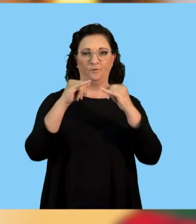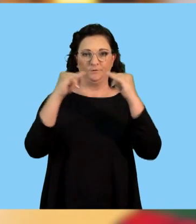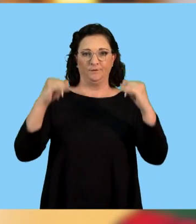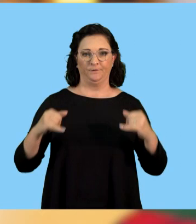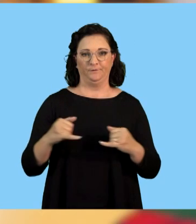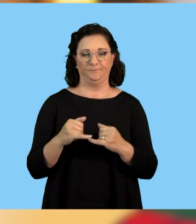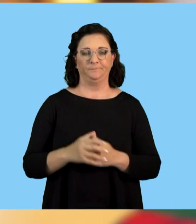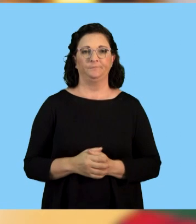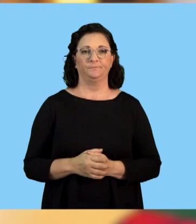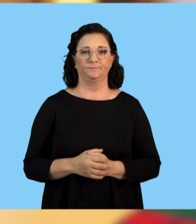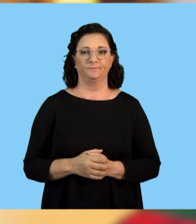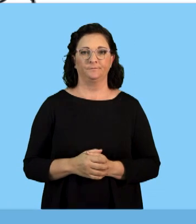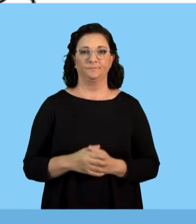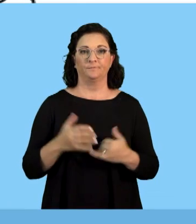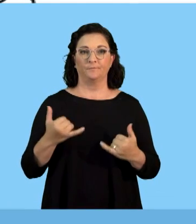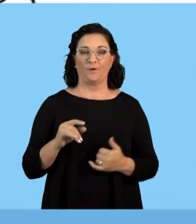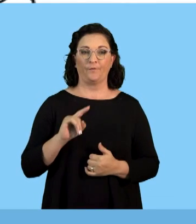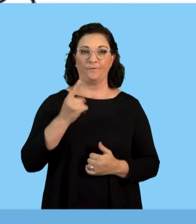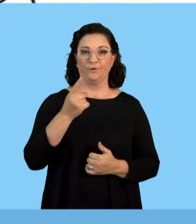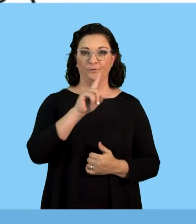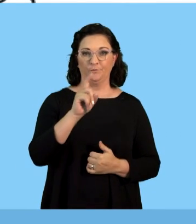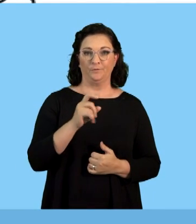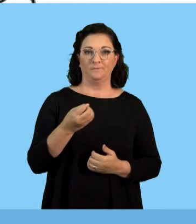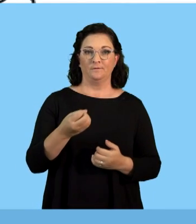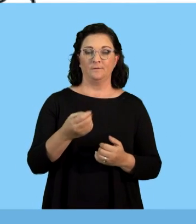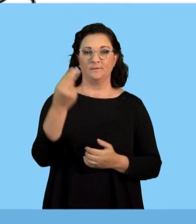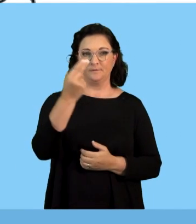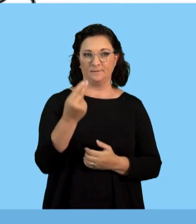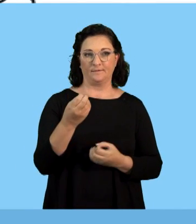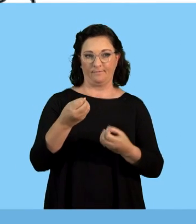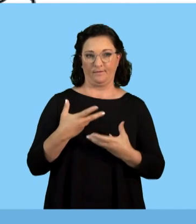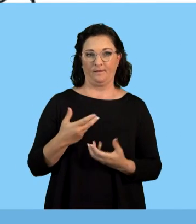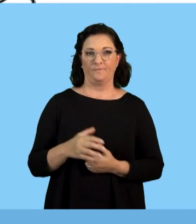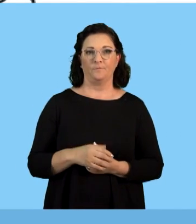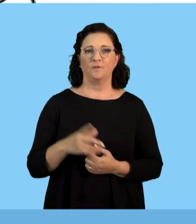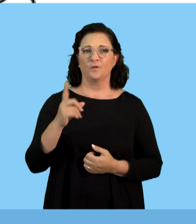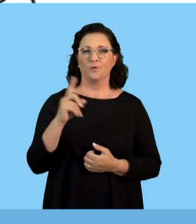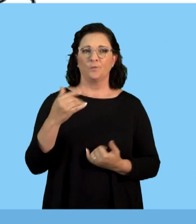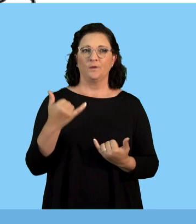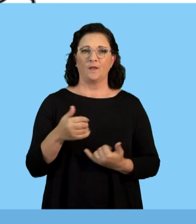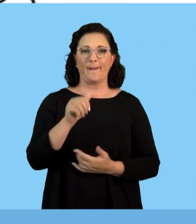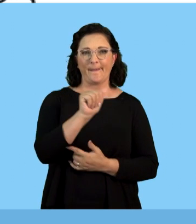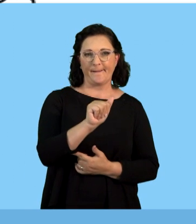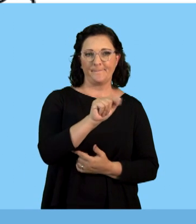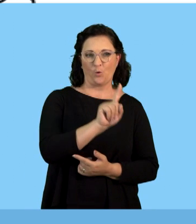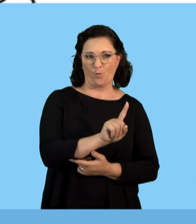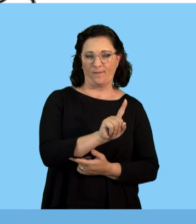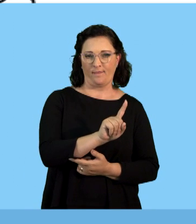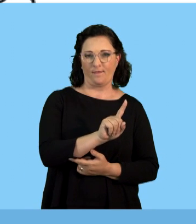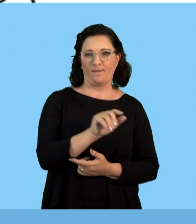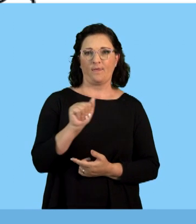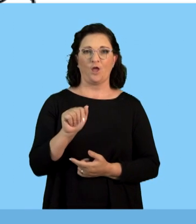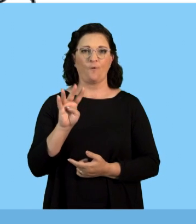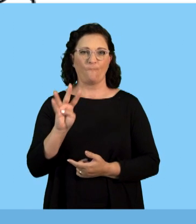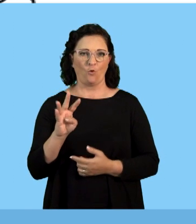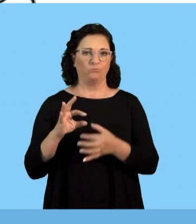So on the first application question that we have, we are given that what is the relationship between the ammeter reading on